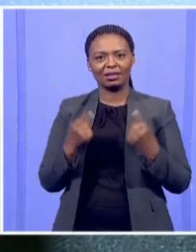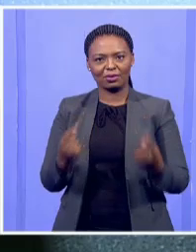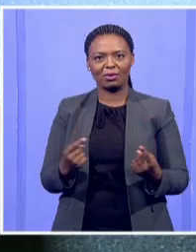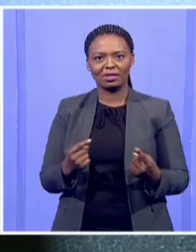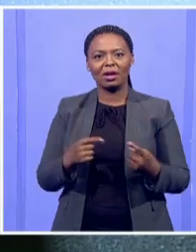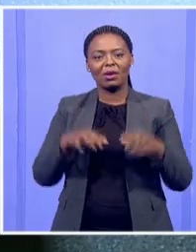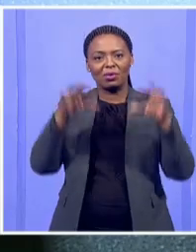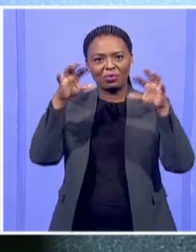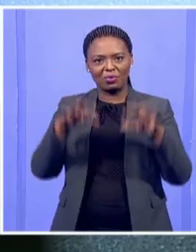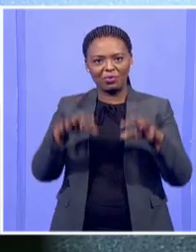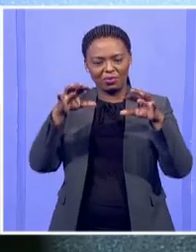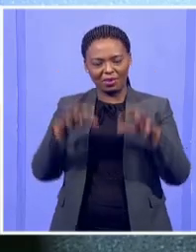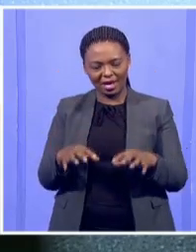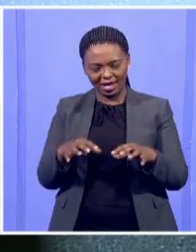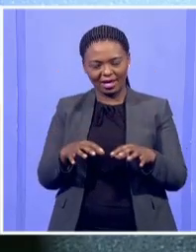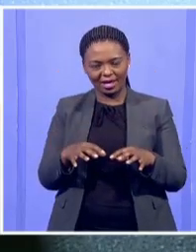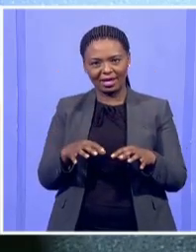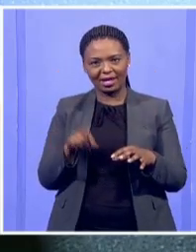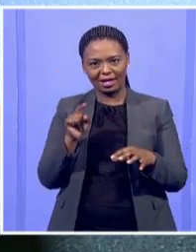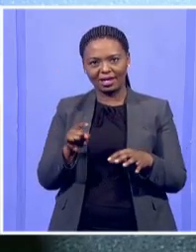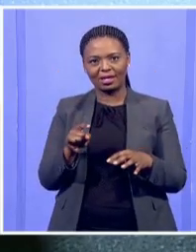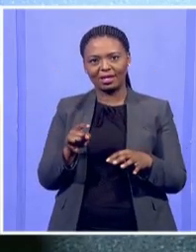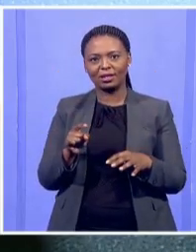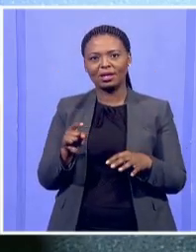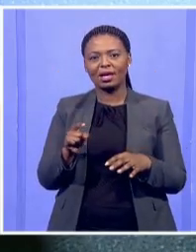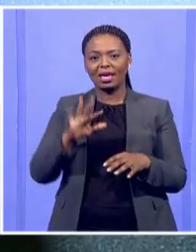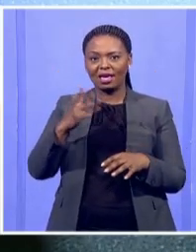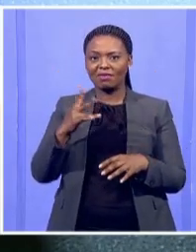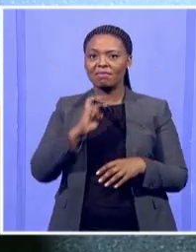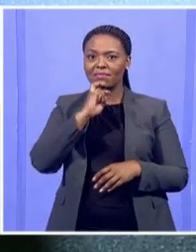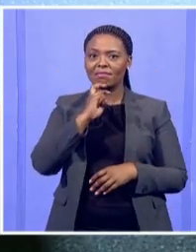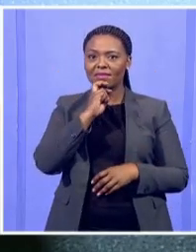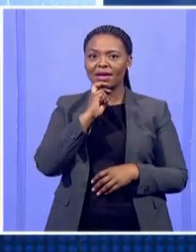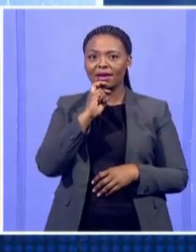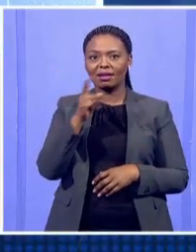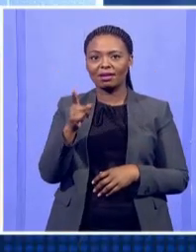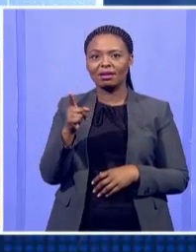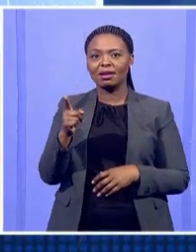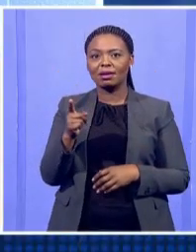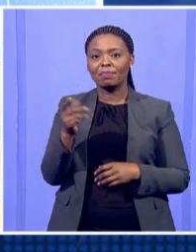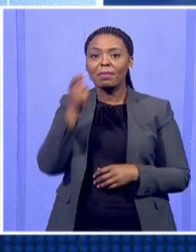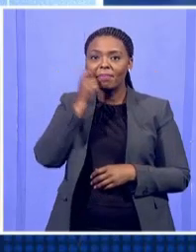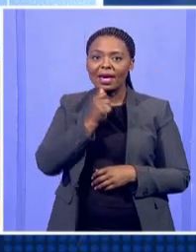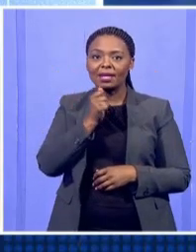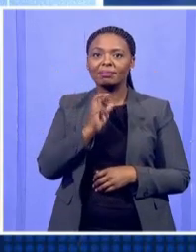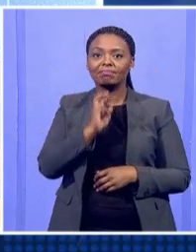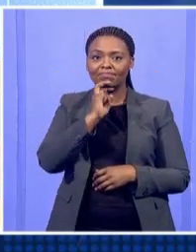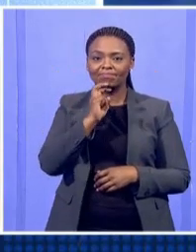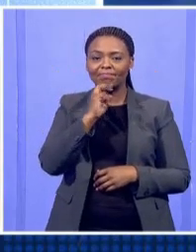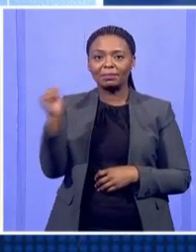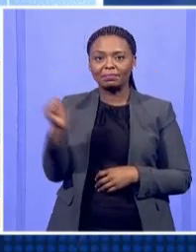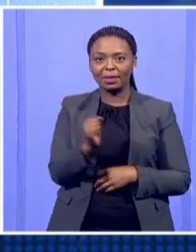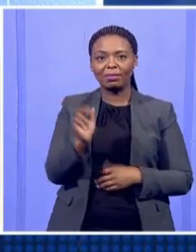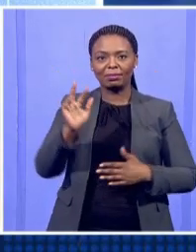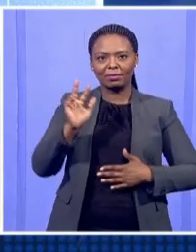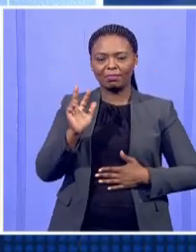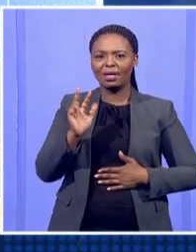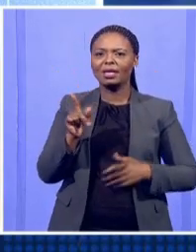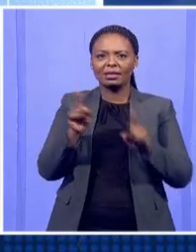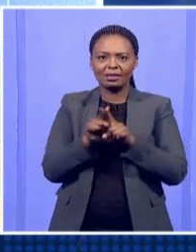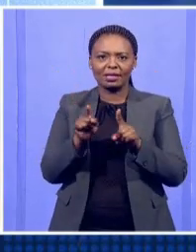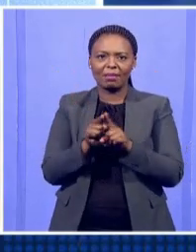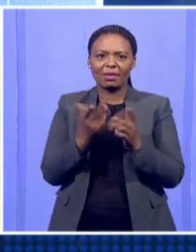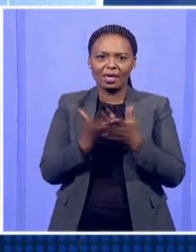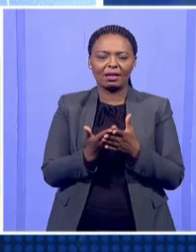having a male person on the air, Naledi. Yeah, on the throne. Really, yeah, it certainly is going to be interesting. Pimani, thank you so much for bringing us a